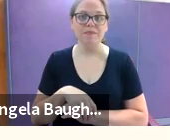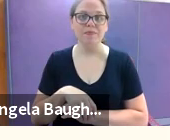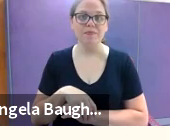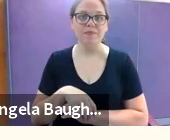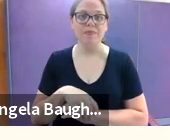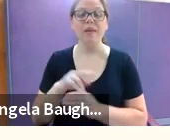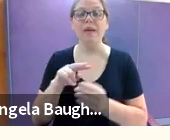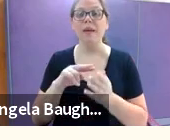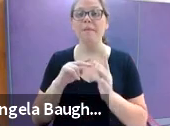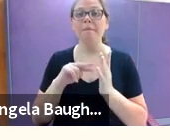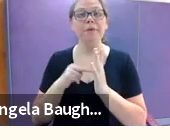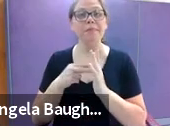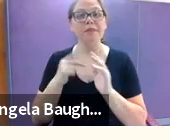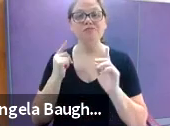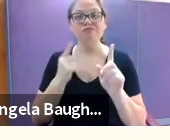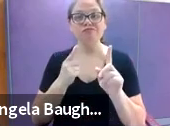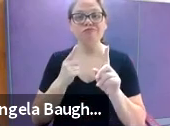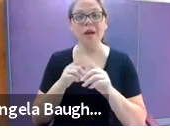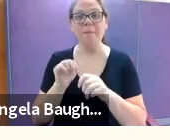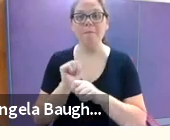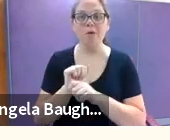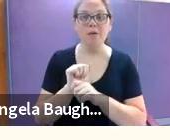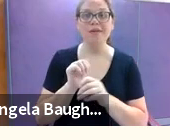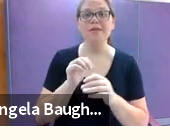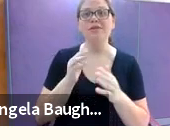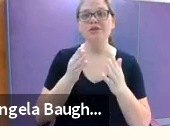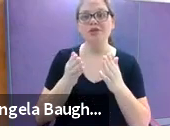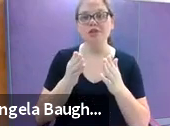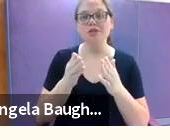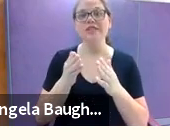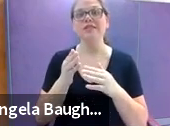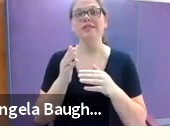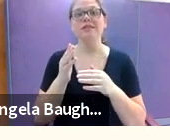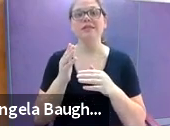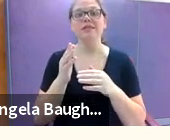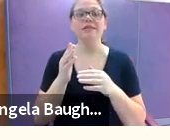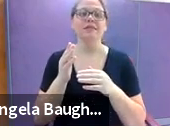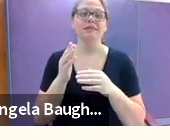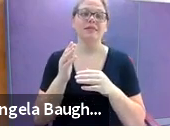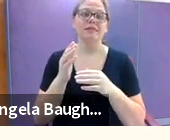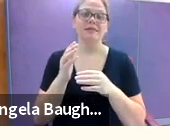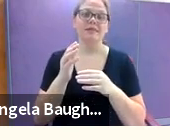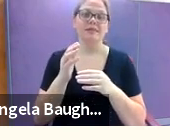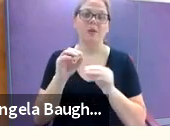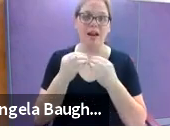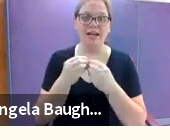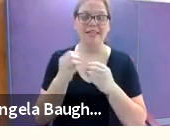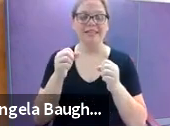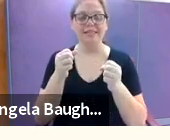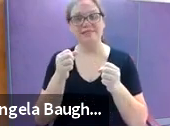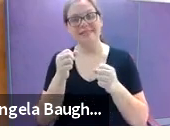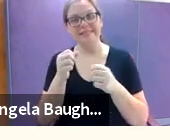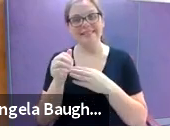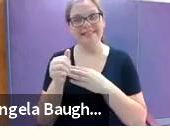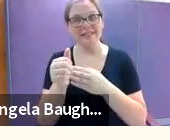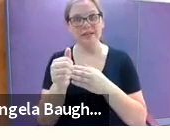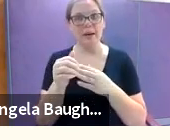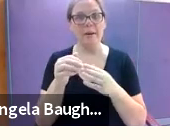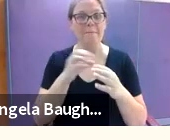The purpose of the Employment Service Organization Steering Committee is to report to and advise the Commissioner on